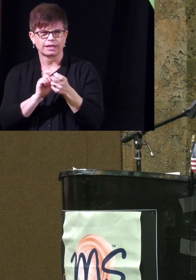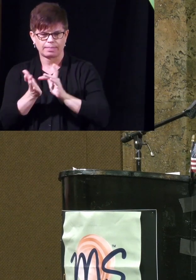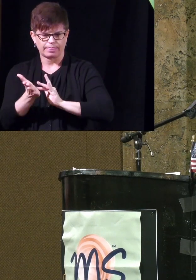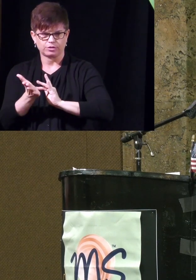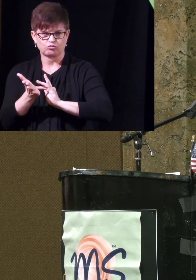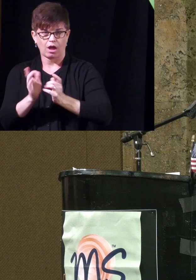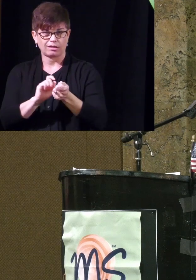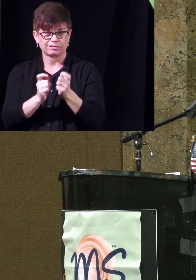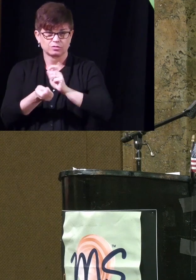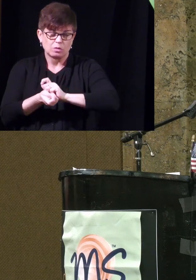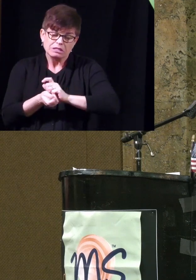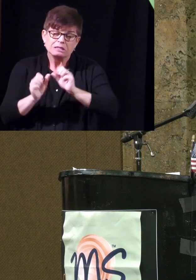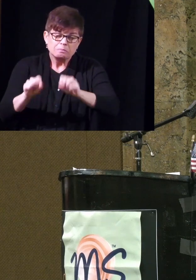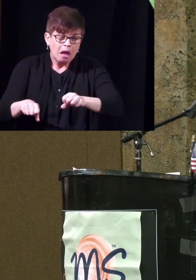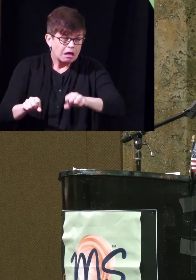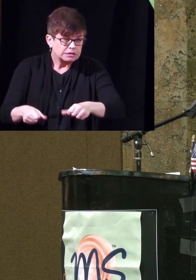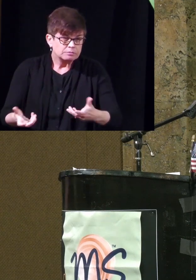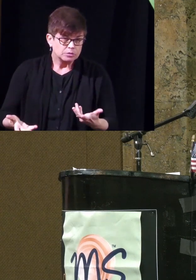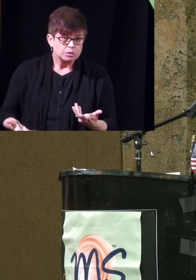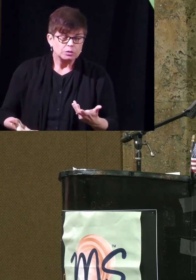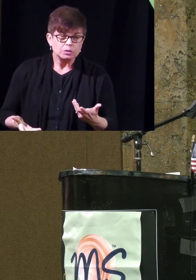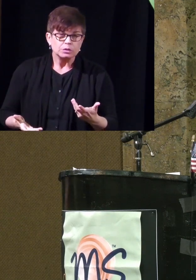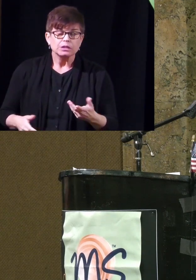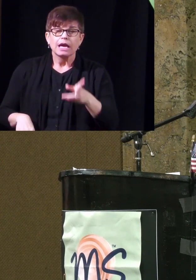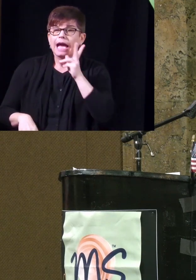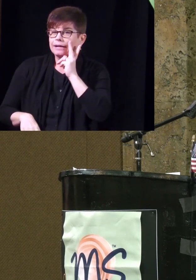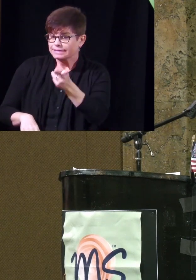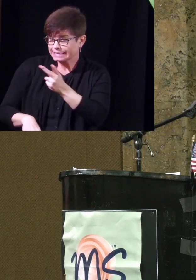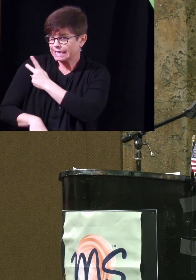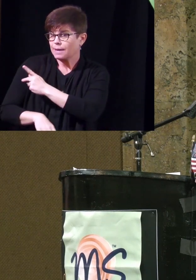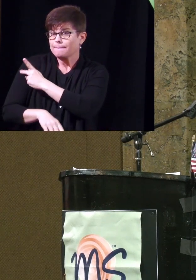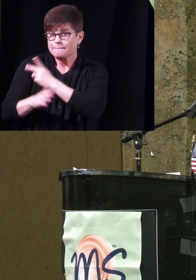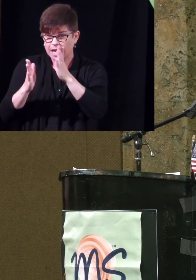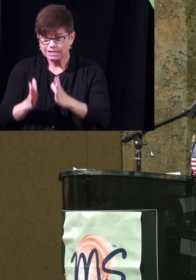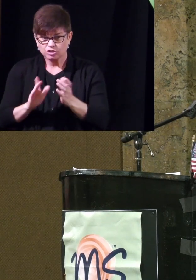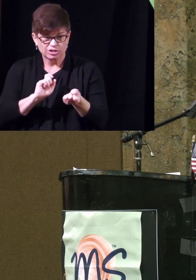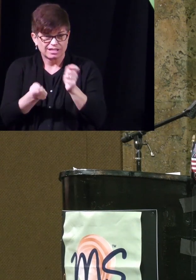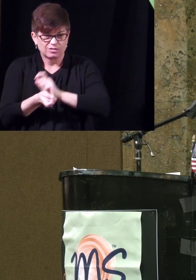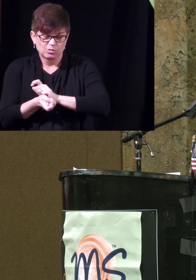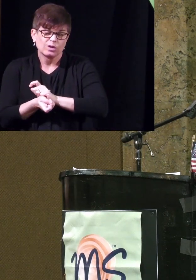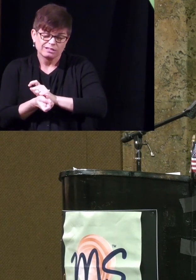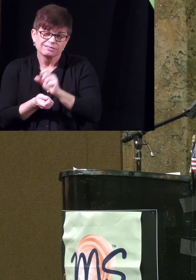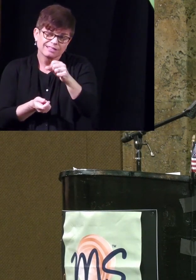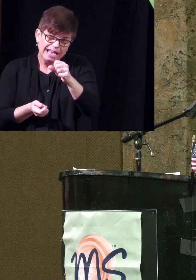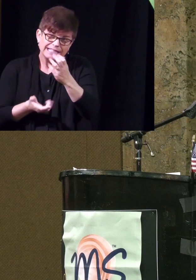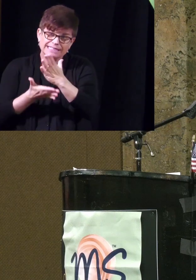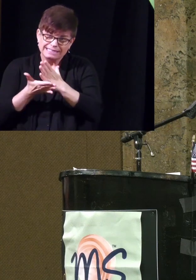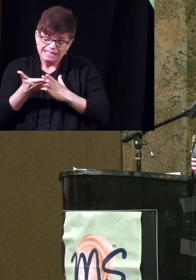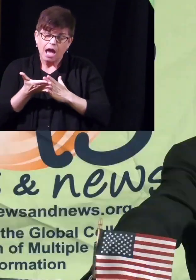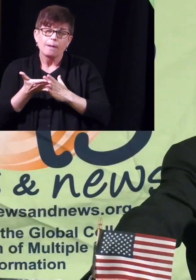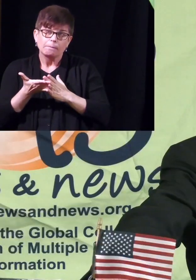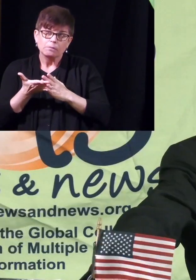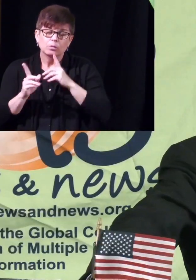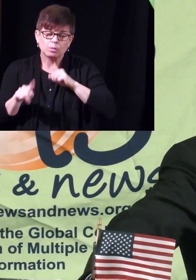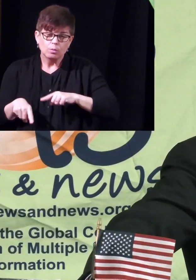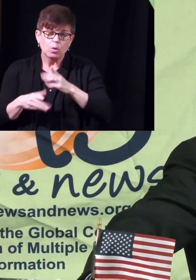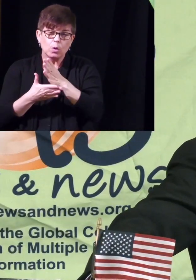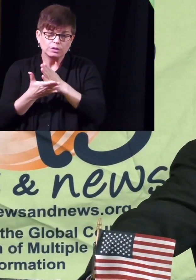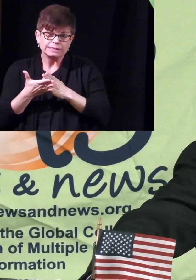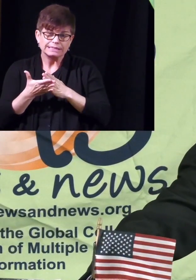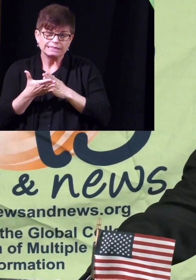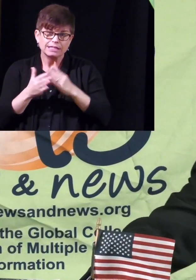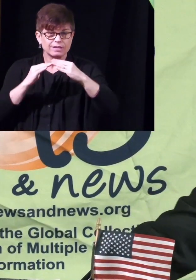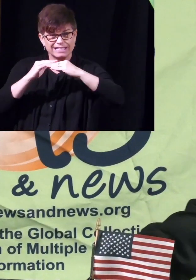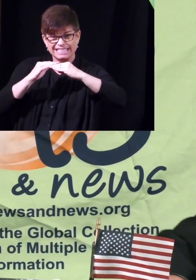it's possible. I can tell you that in patients that have switched, it has been reported that people even stable